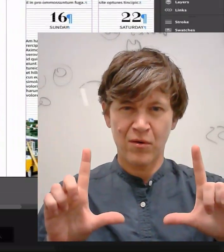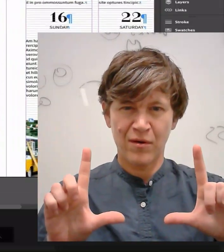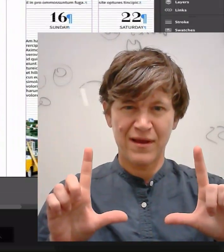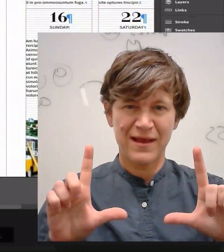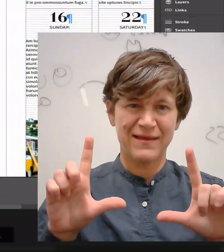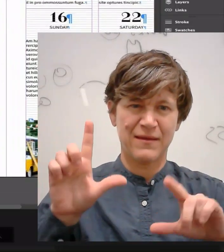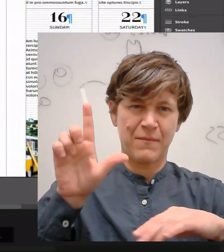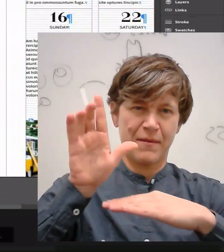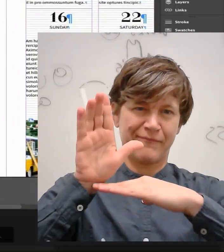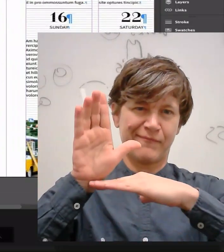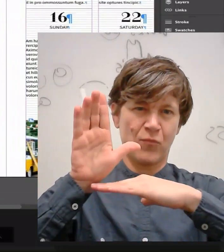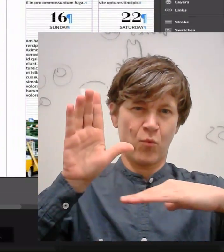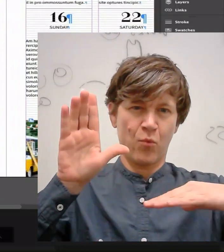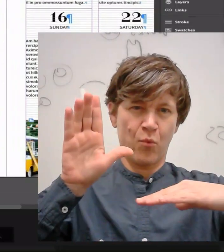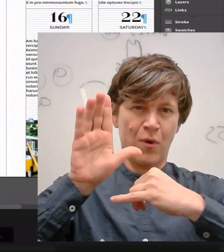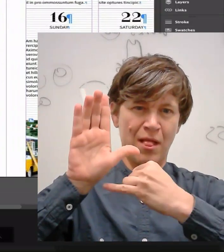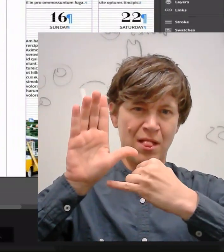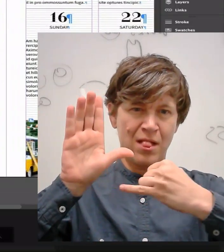edge.